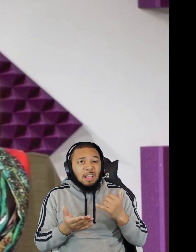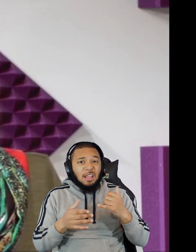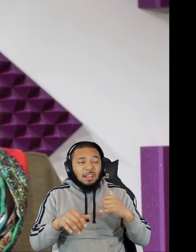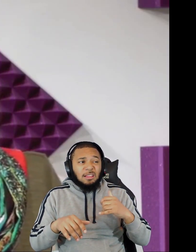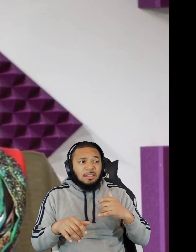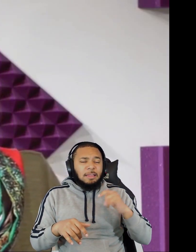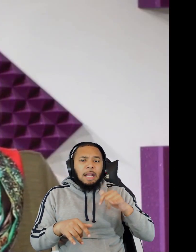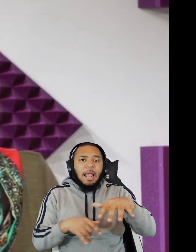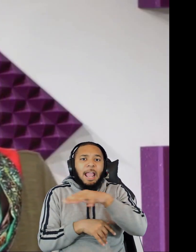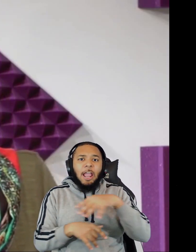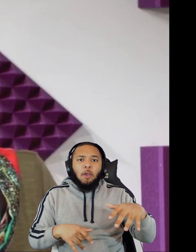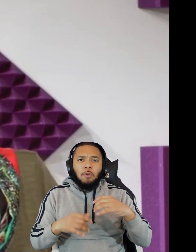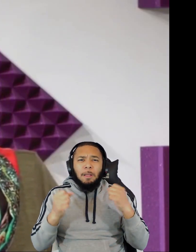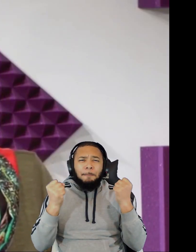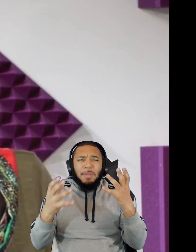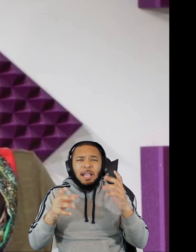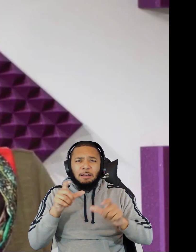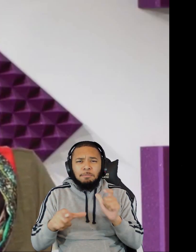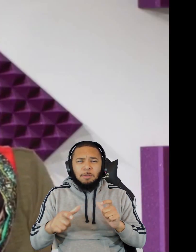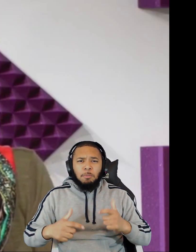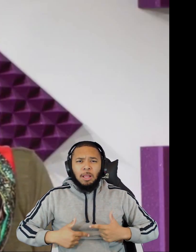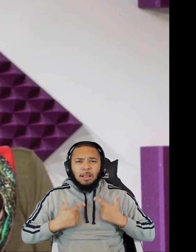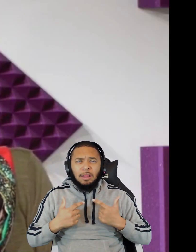say that? Possibly.